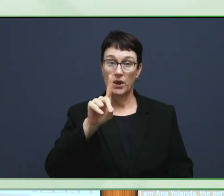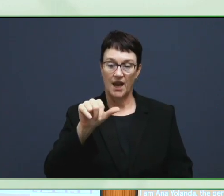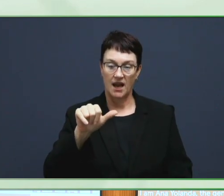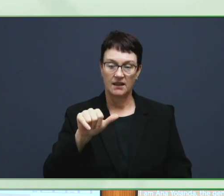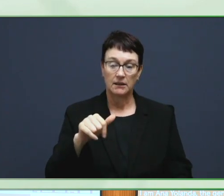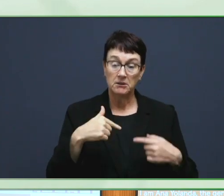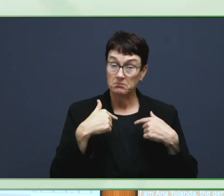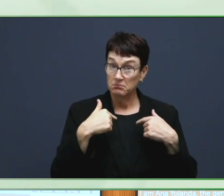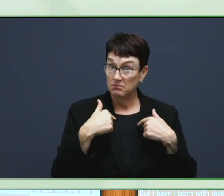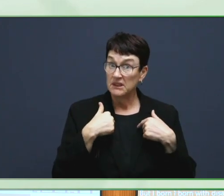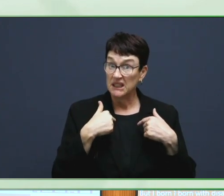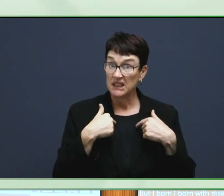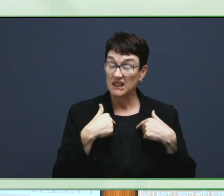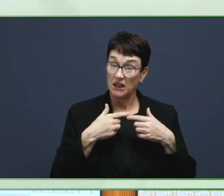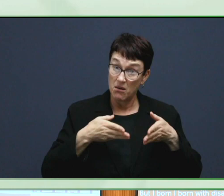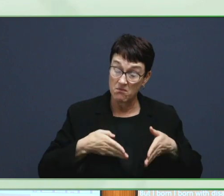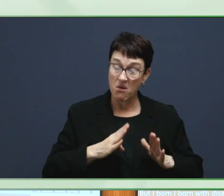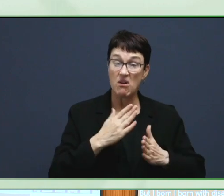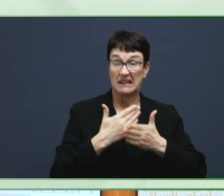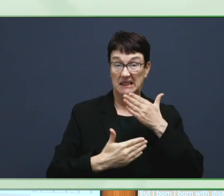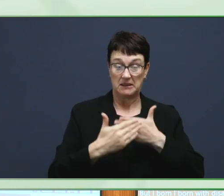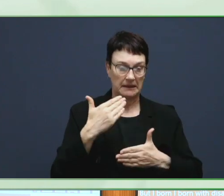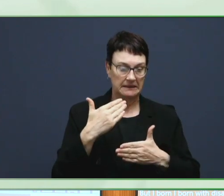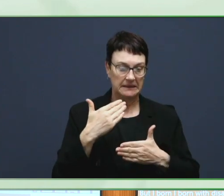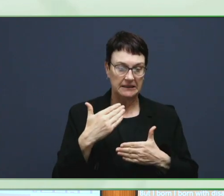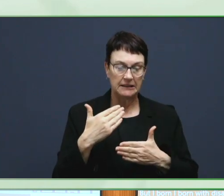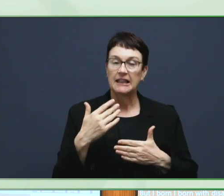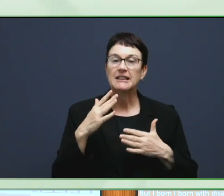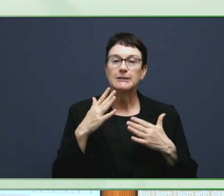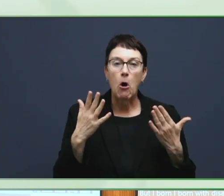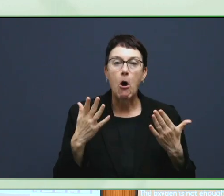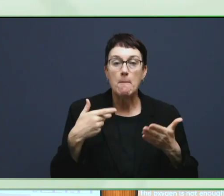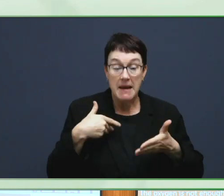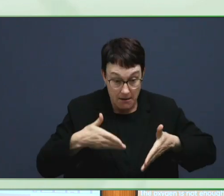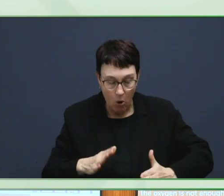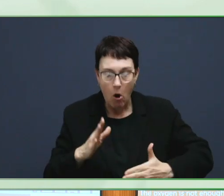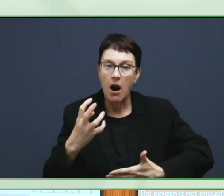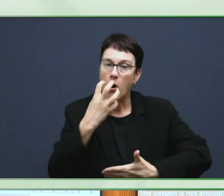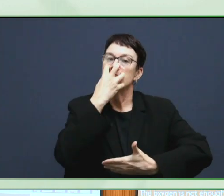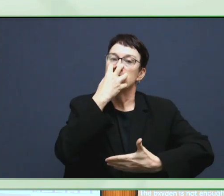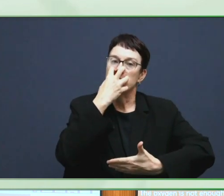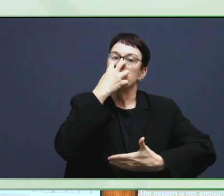The oxygen is not enough to my brain, and I have